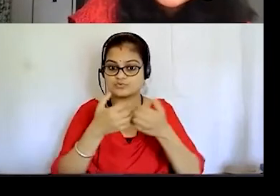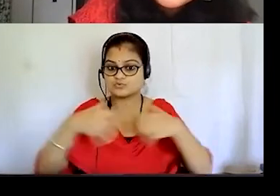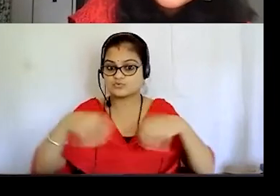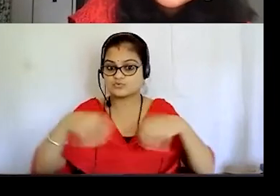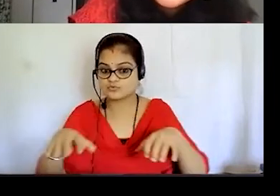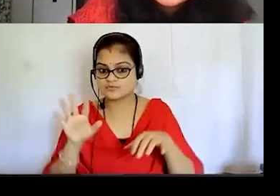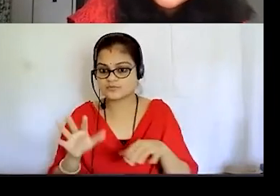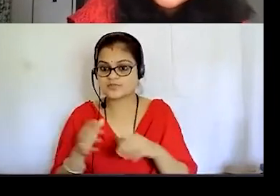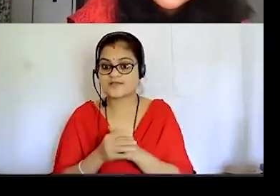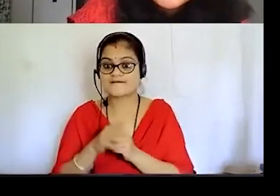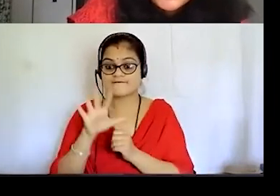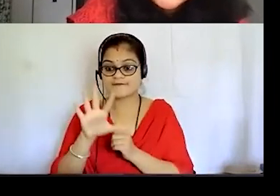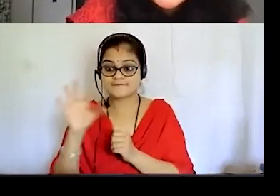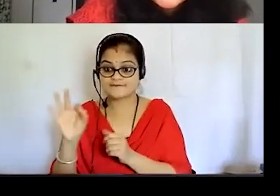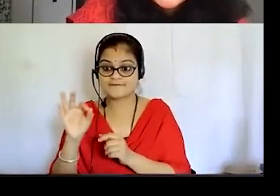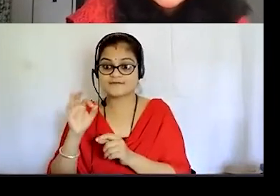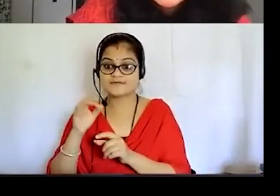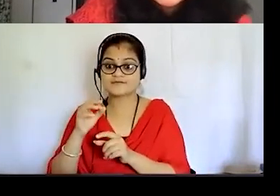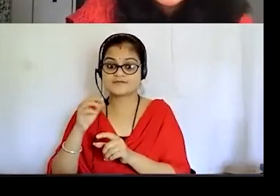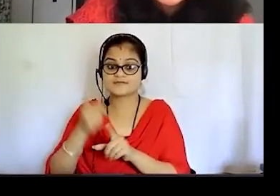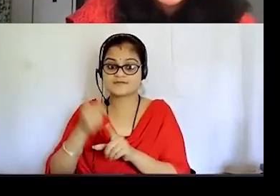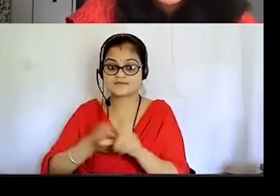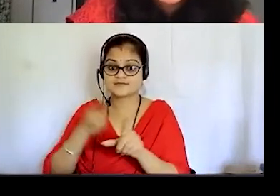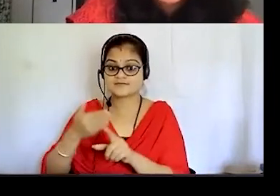with the 15th century poet's works.